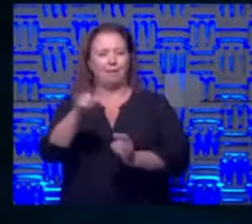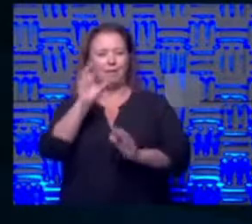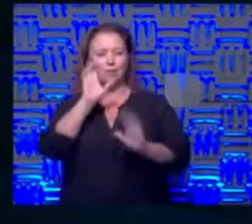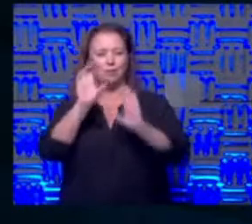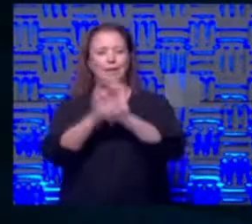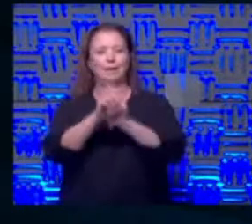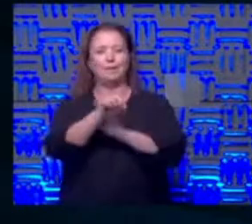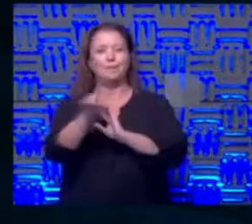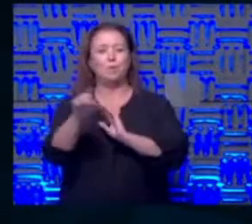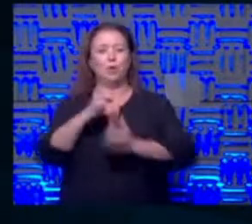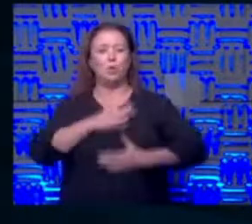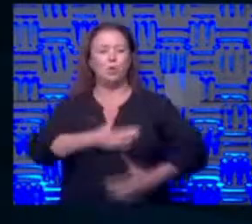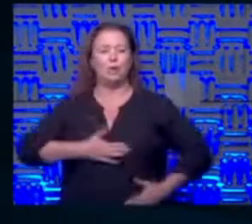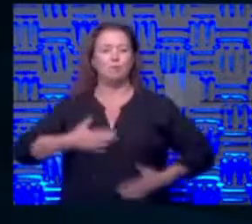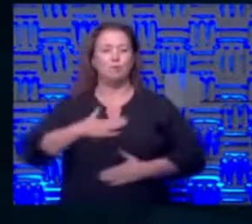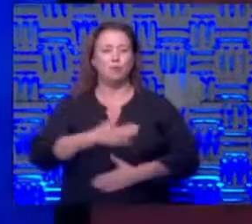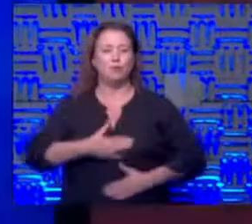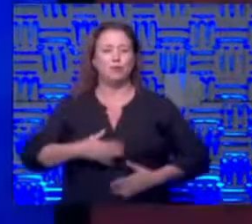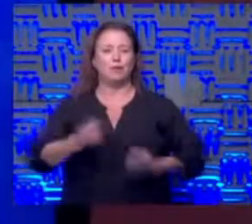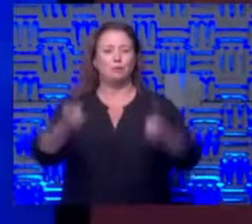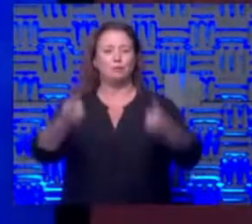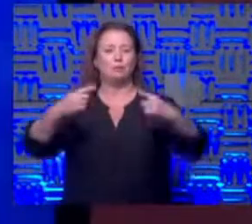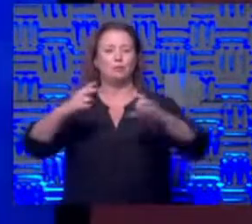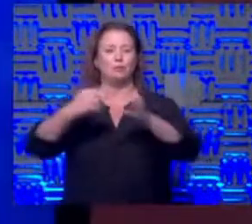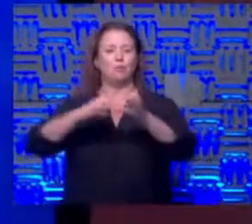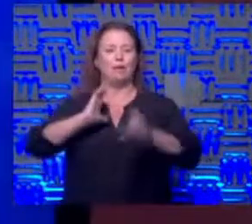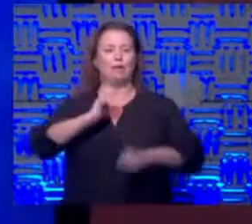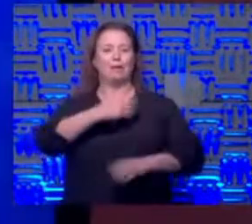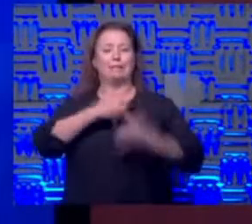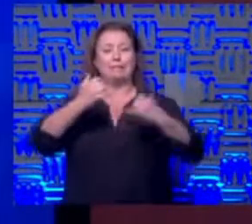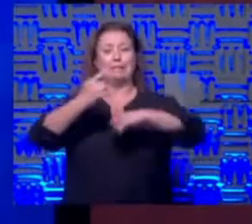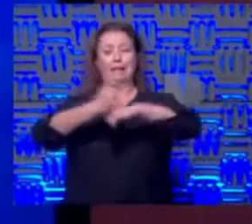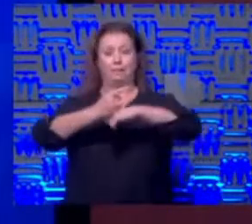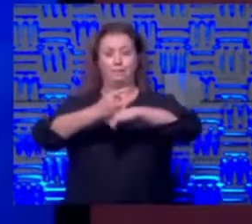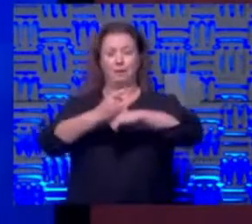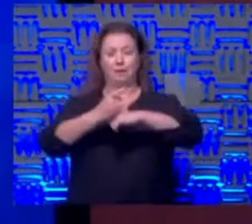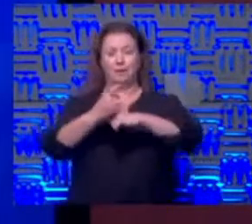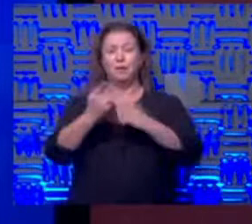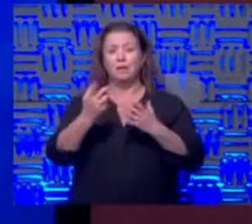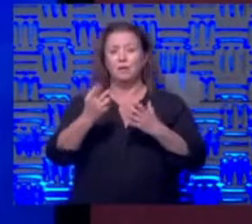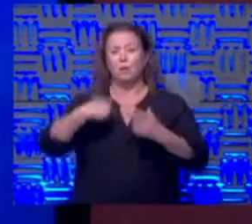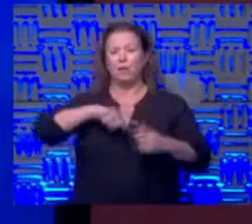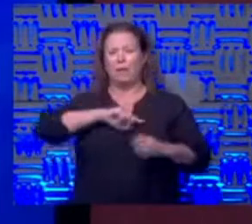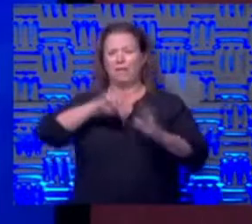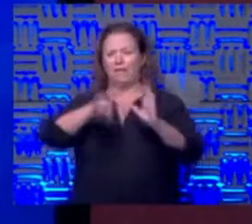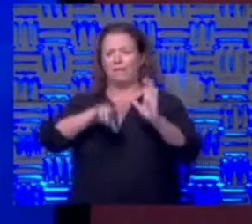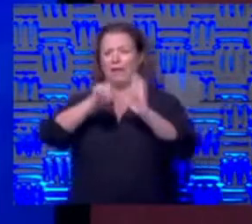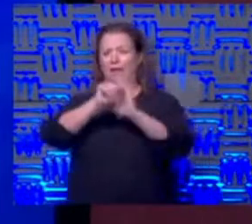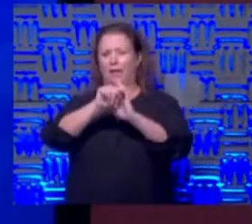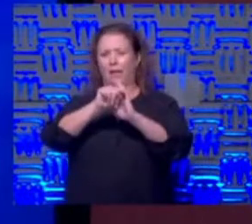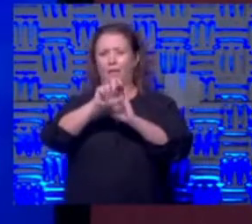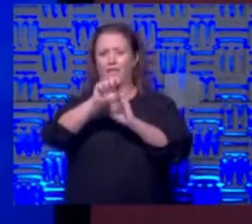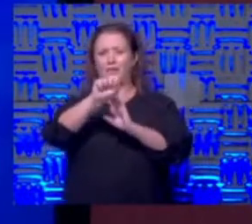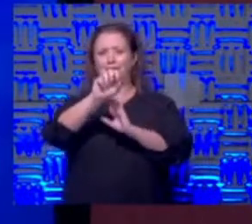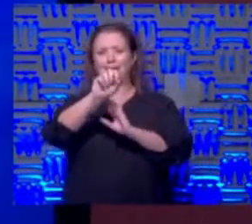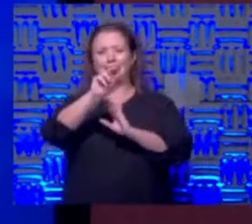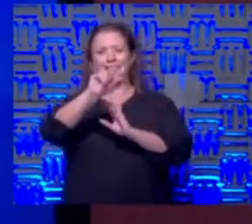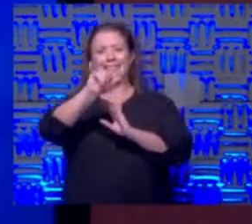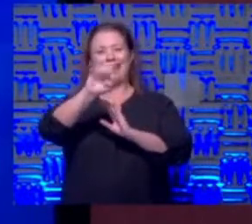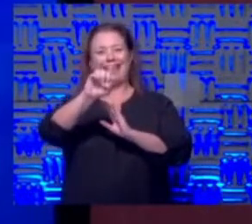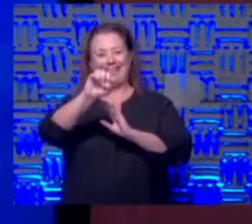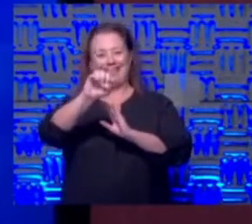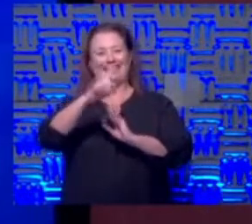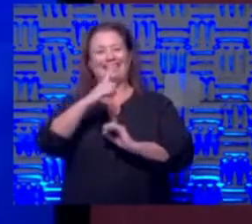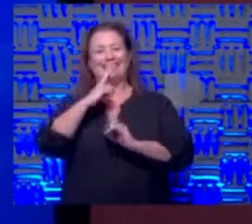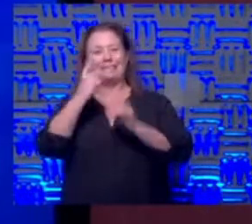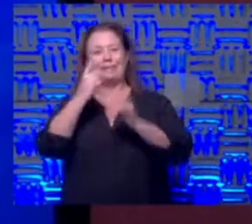medicalnewsnetwork@kumc.edu. We so appreciate being with you every day. A couple of last thoughts. First, we have a video because Sunny says something important to